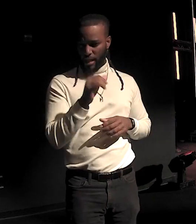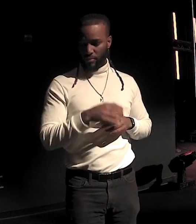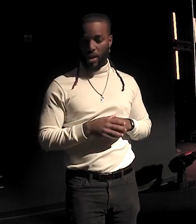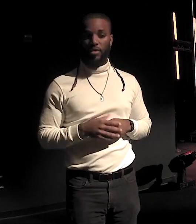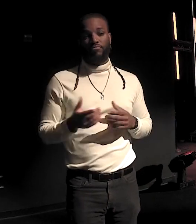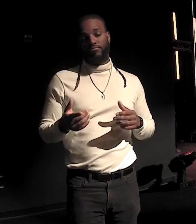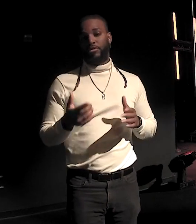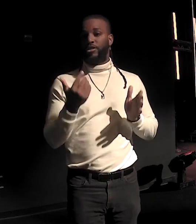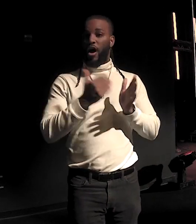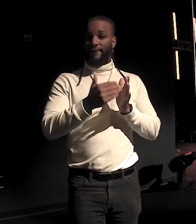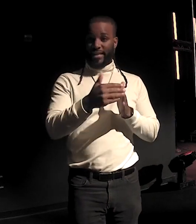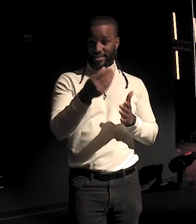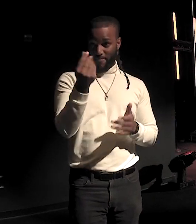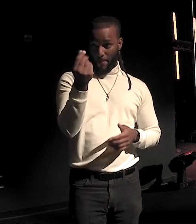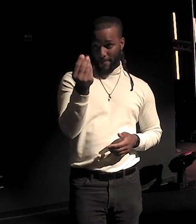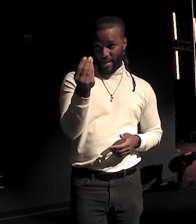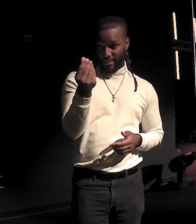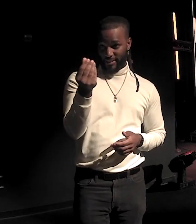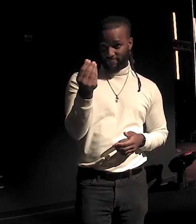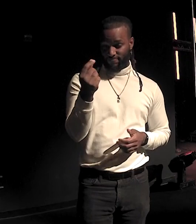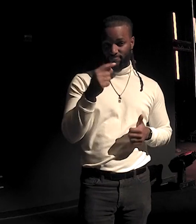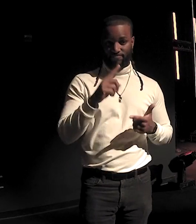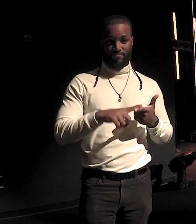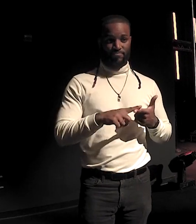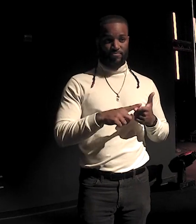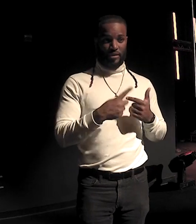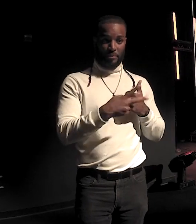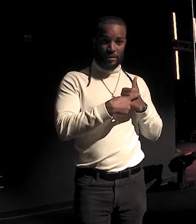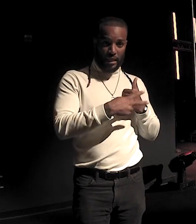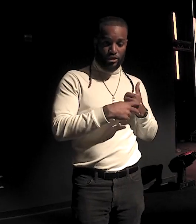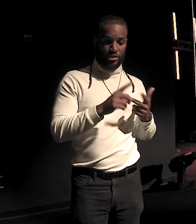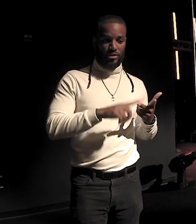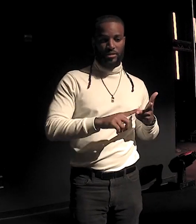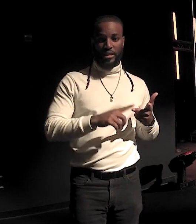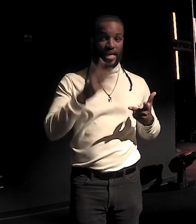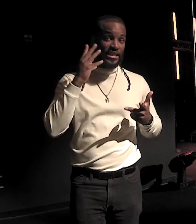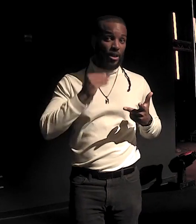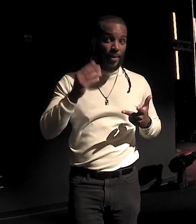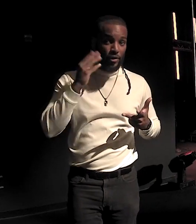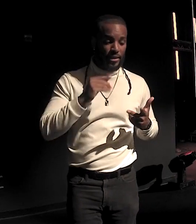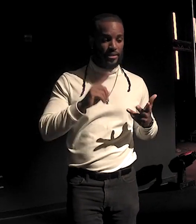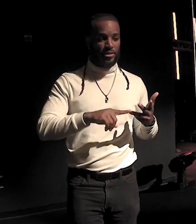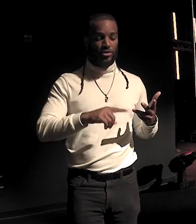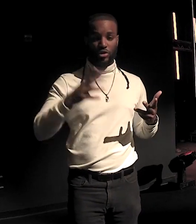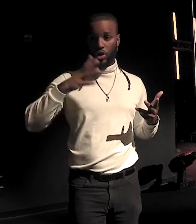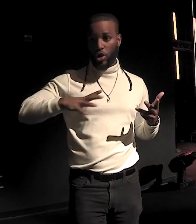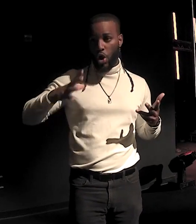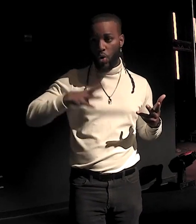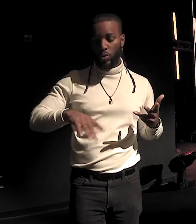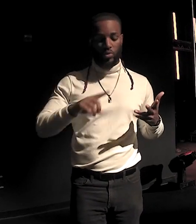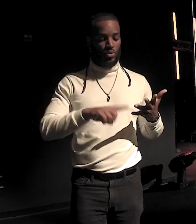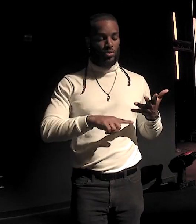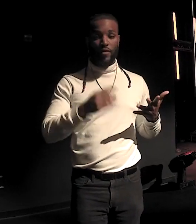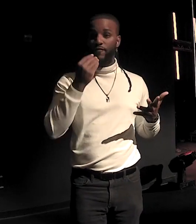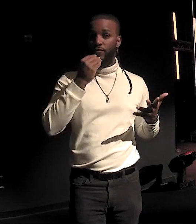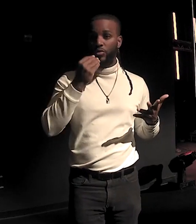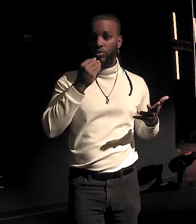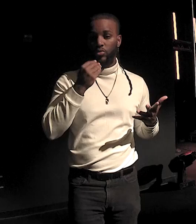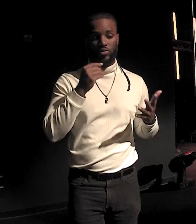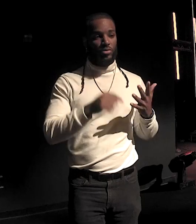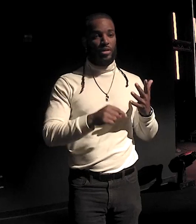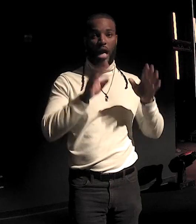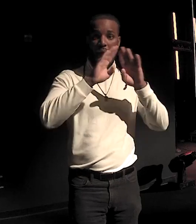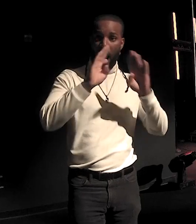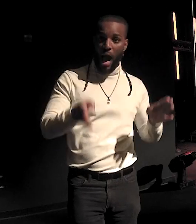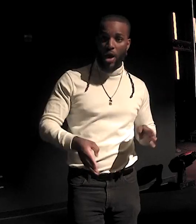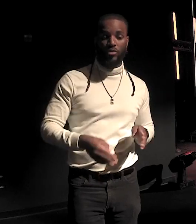it's often money, possessions, experiences, clothes, food, a house,